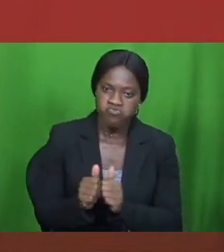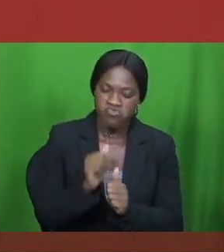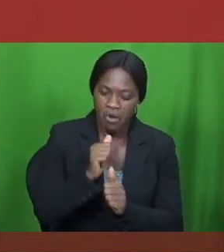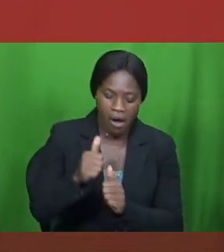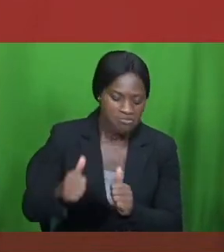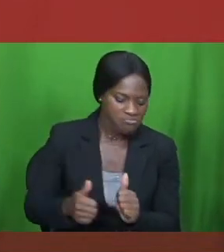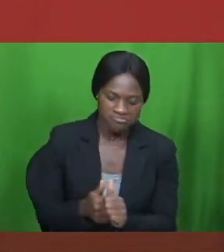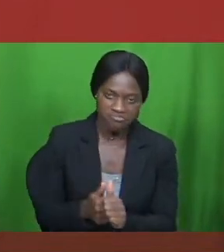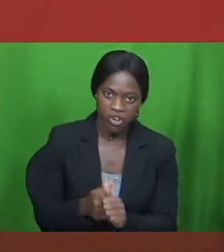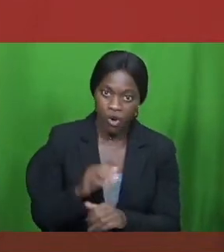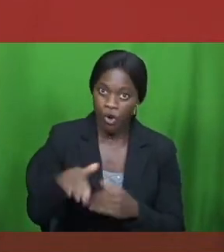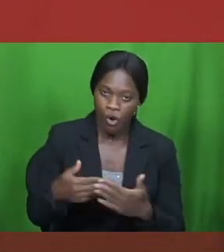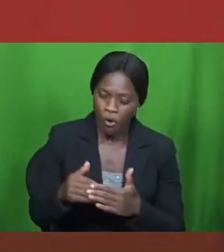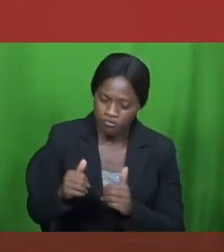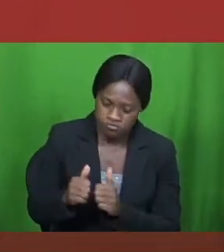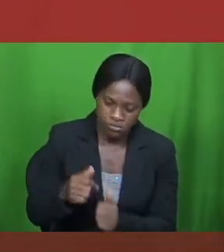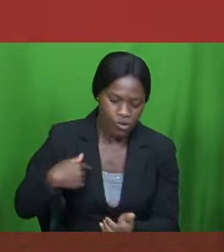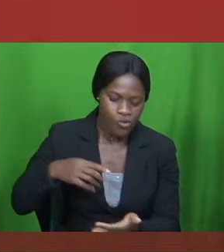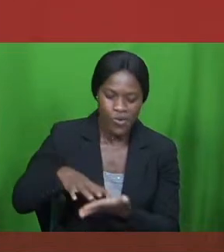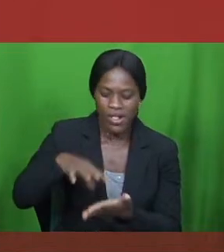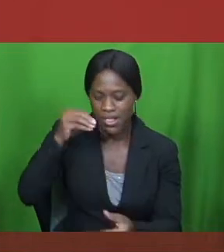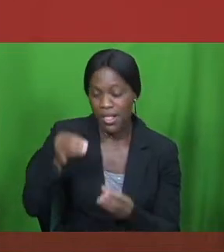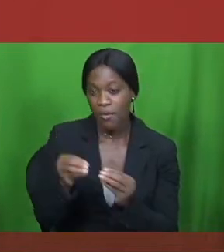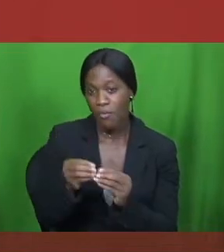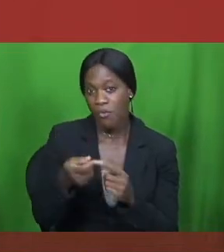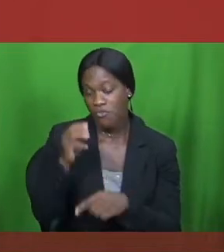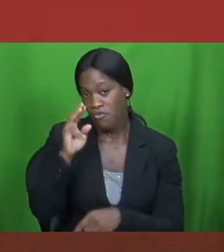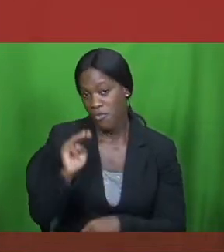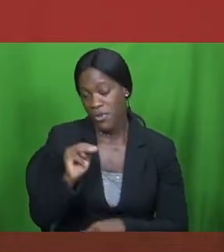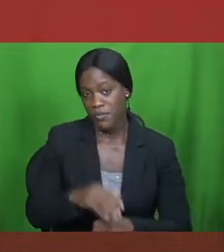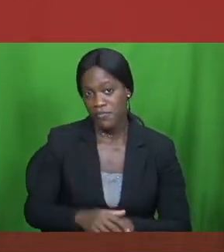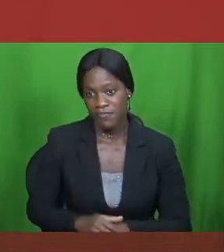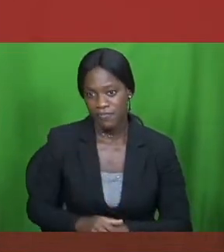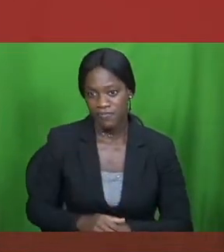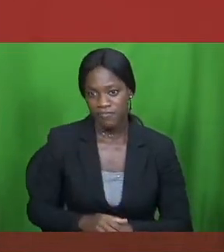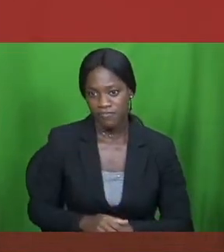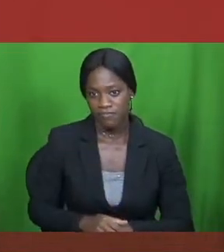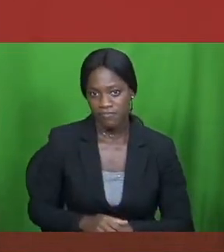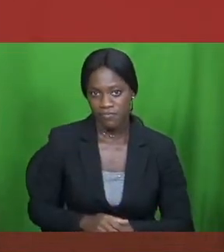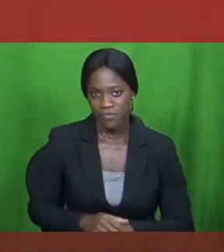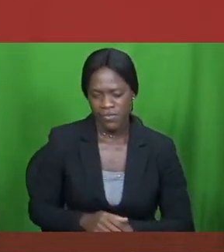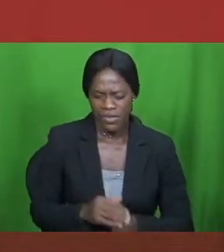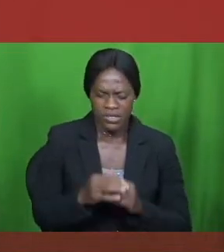and we learned a lot from him. It's sad that we lost him